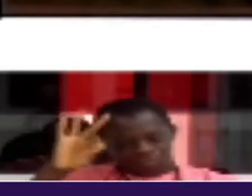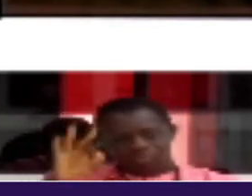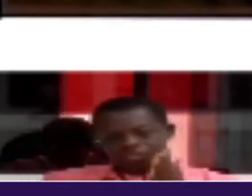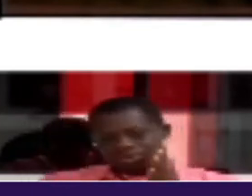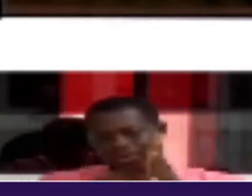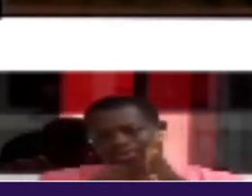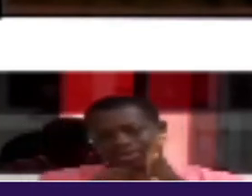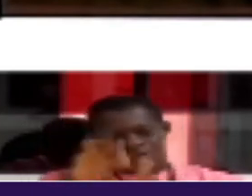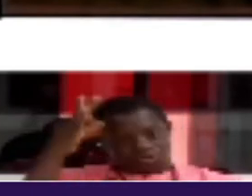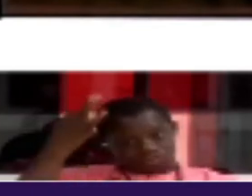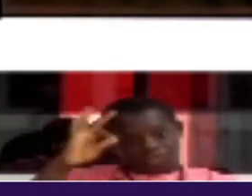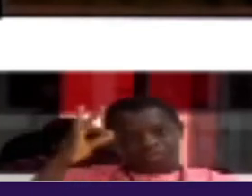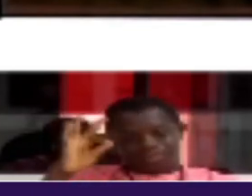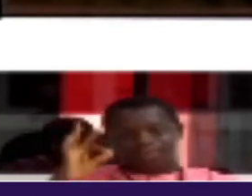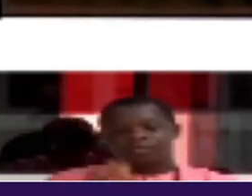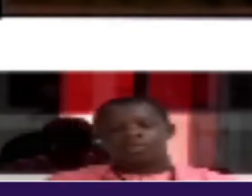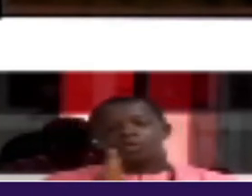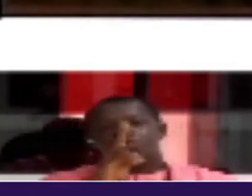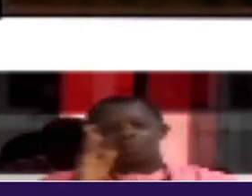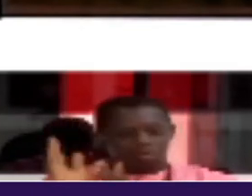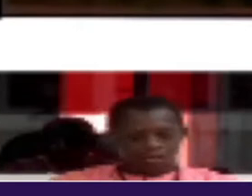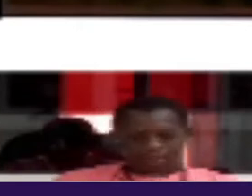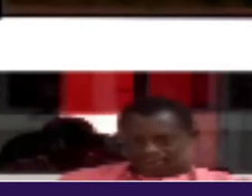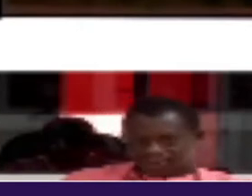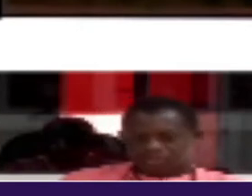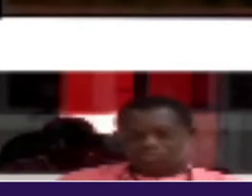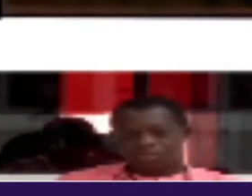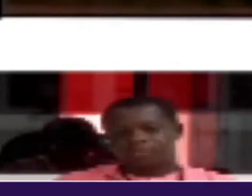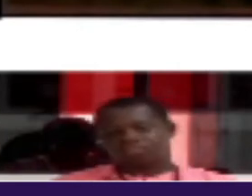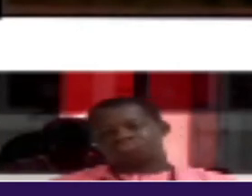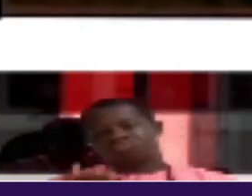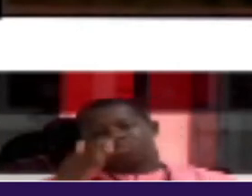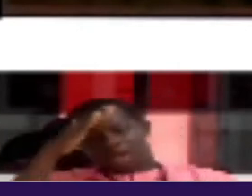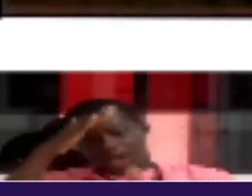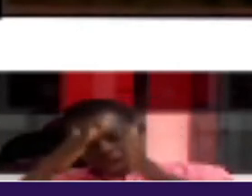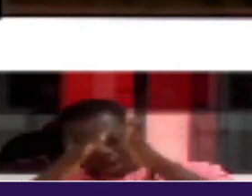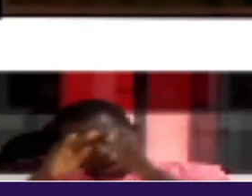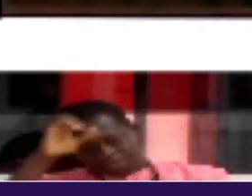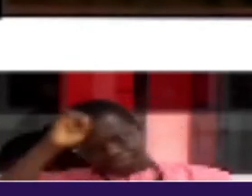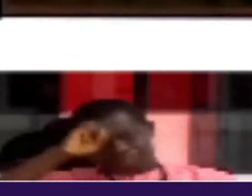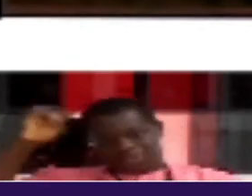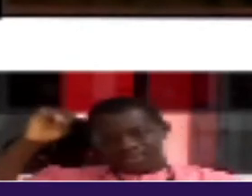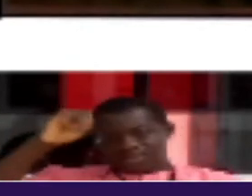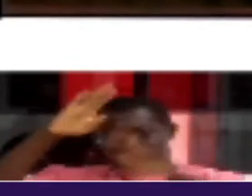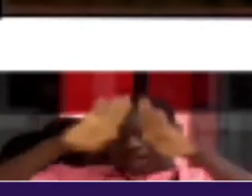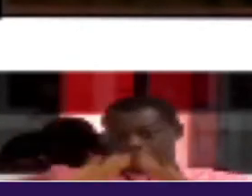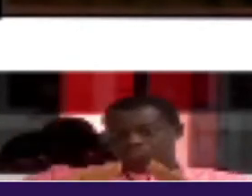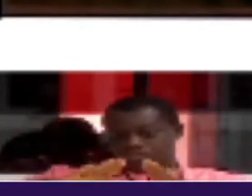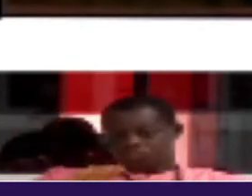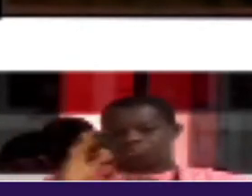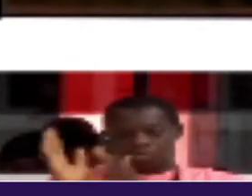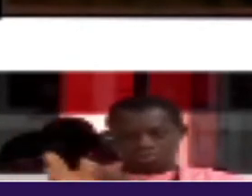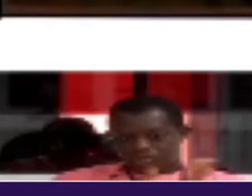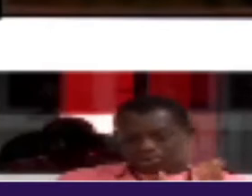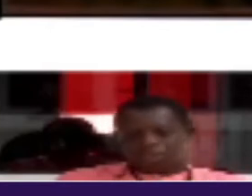Who organized that commando course? That commando course was organized by the State Guard. And different personnel from different battalions were